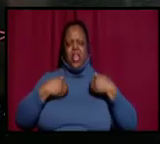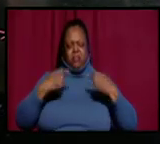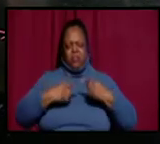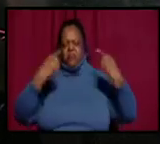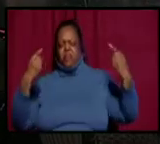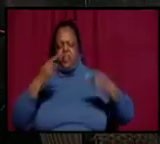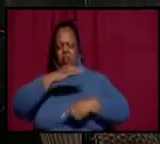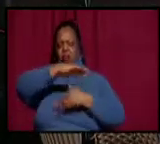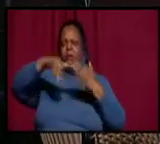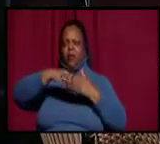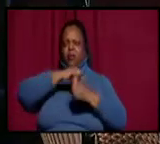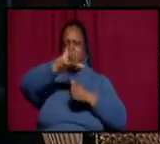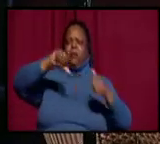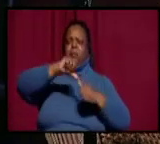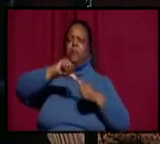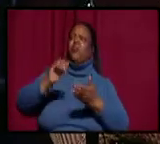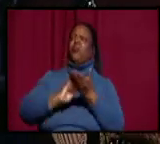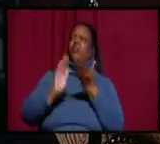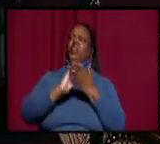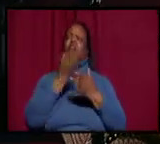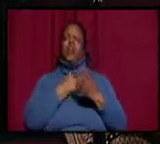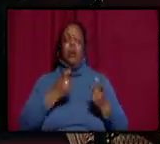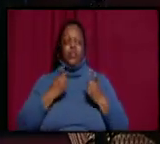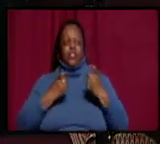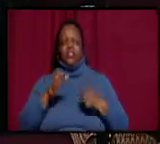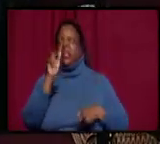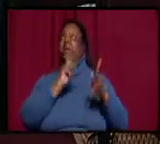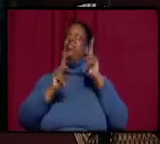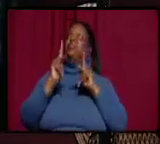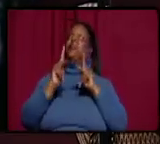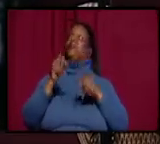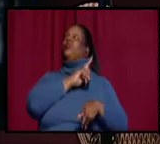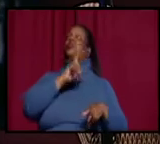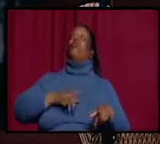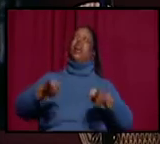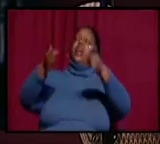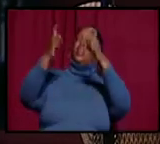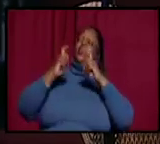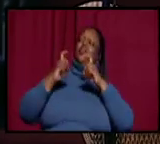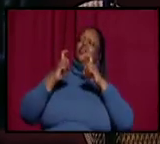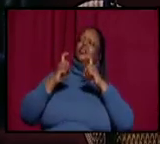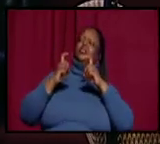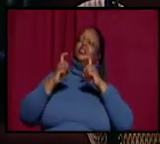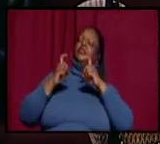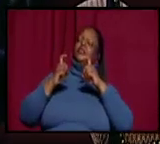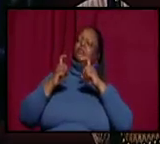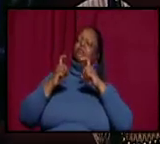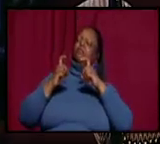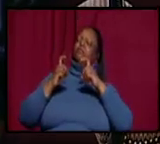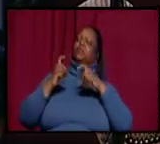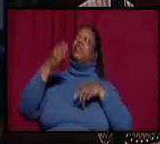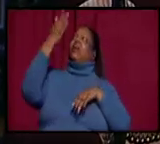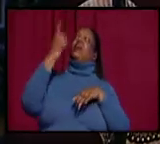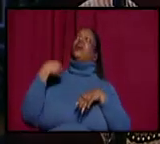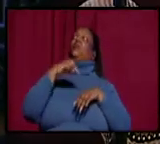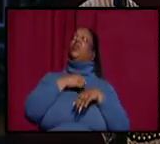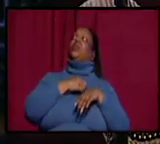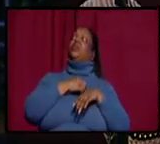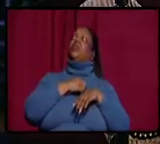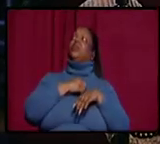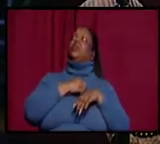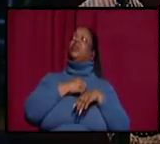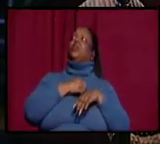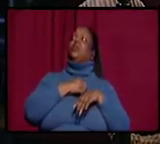tonight. Forgive our sins, Lord. As a people, Lord, forgive us, our black nation, God. Oh, God, that we went and